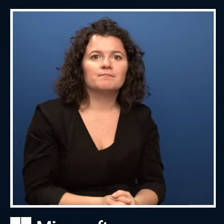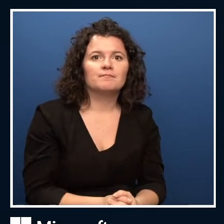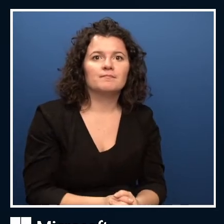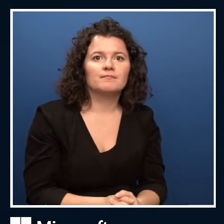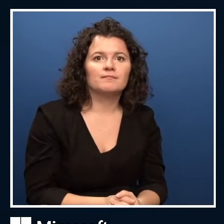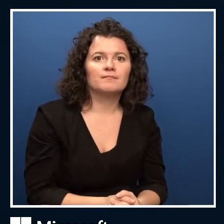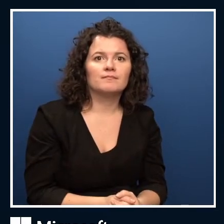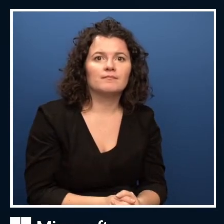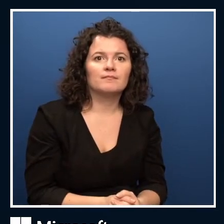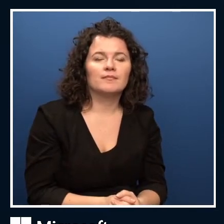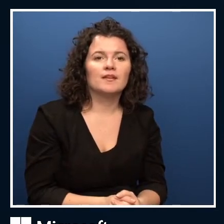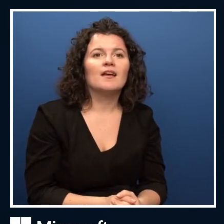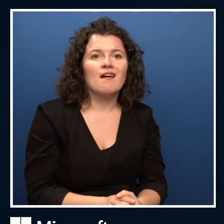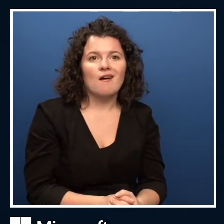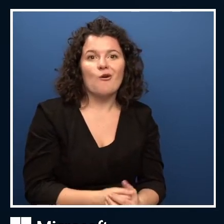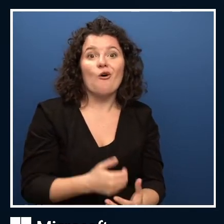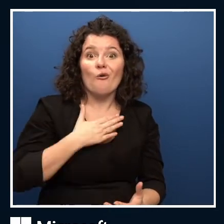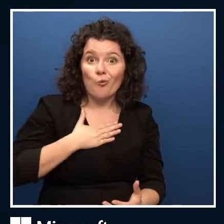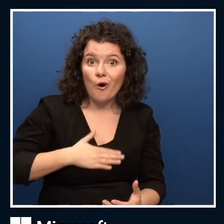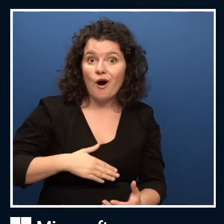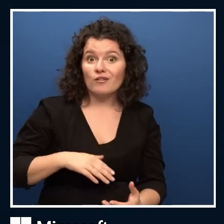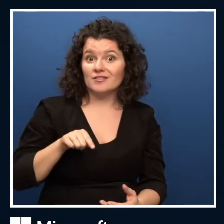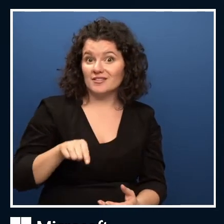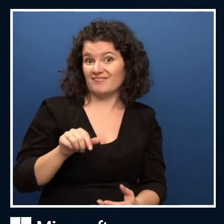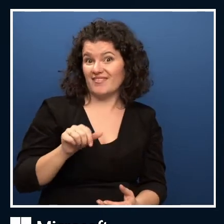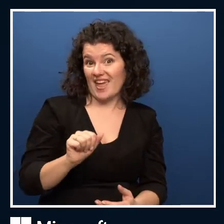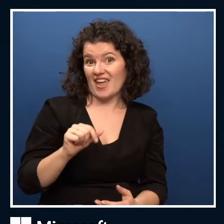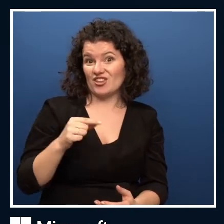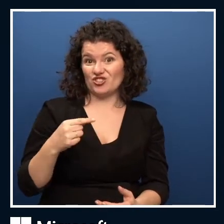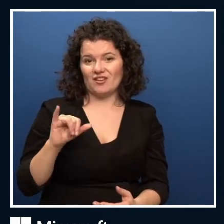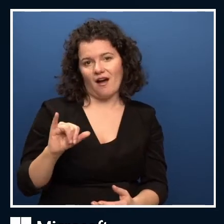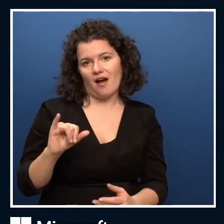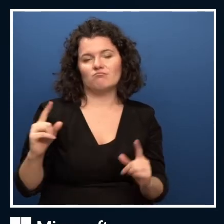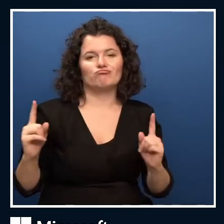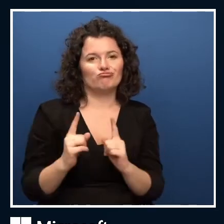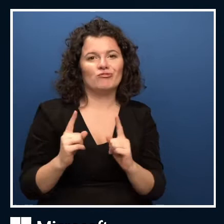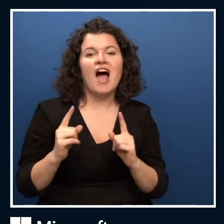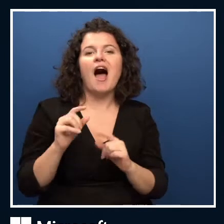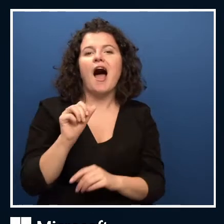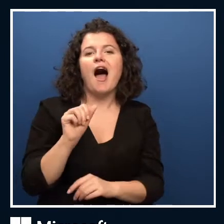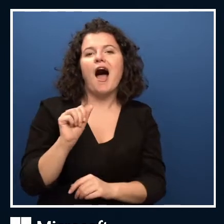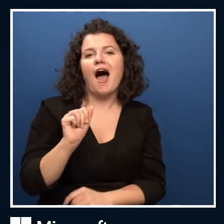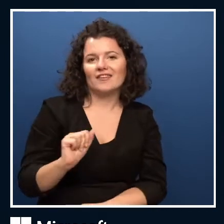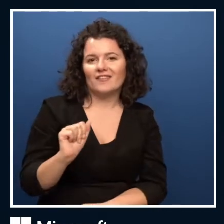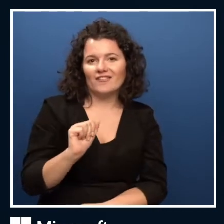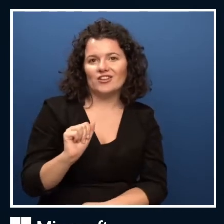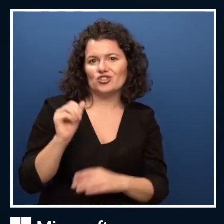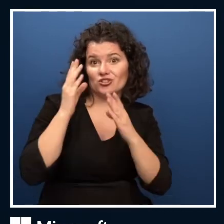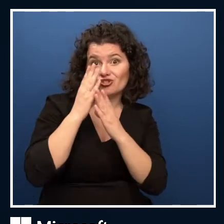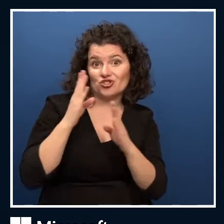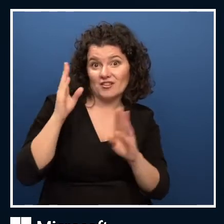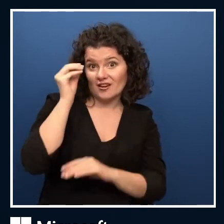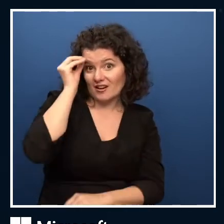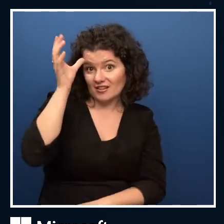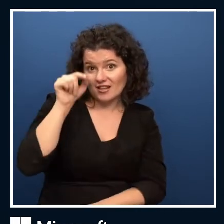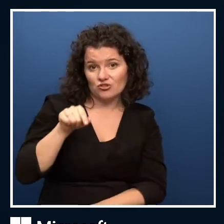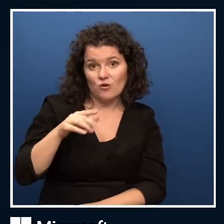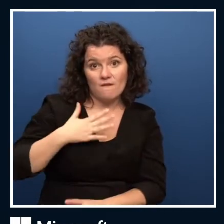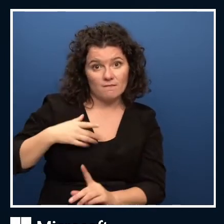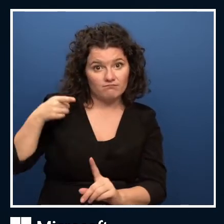state, and which way should lead us to AGI. And of course, there are a lot